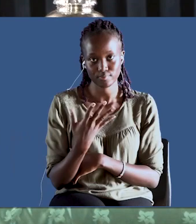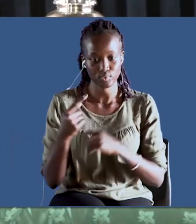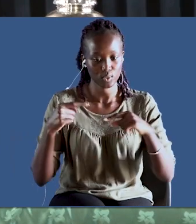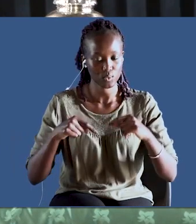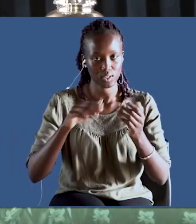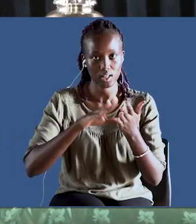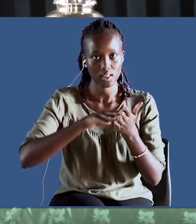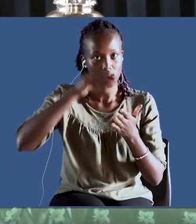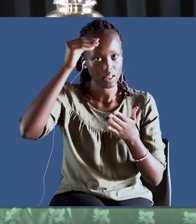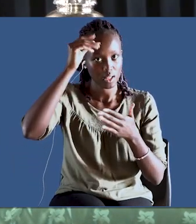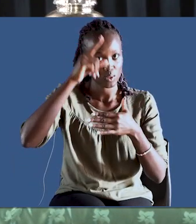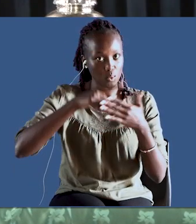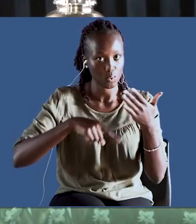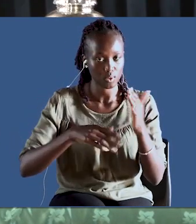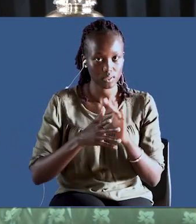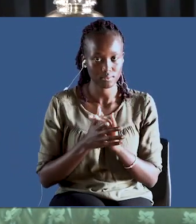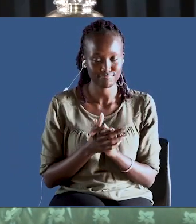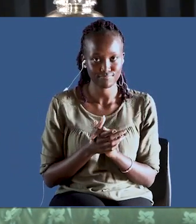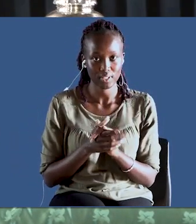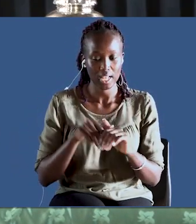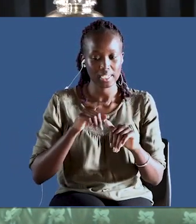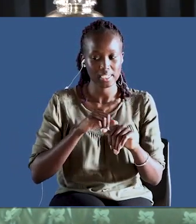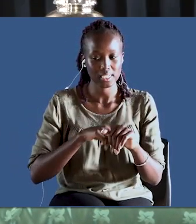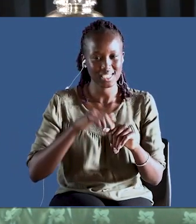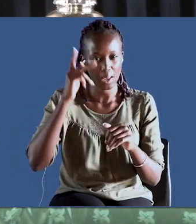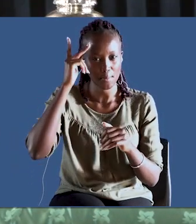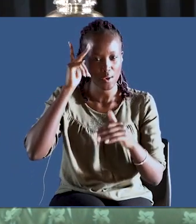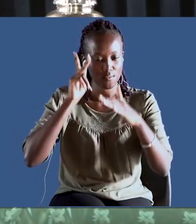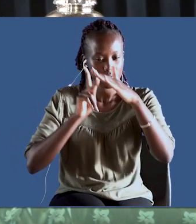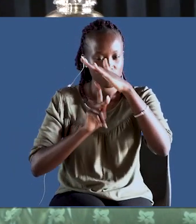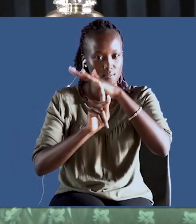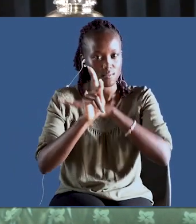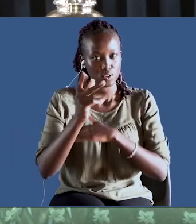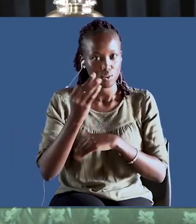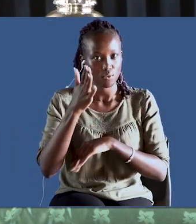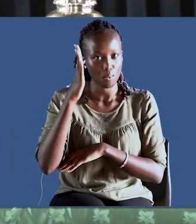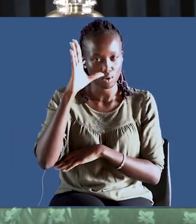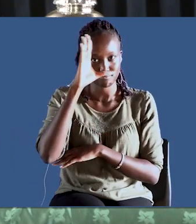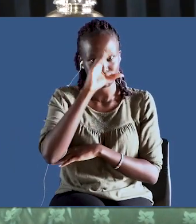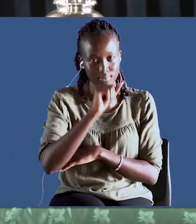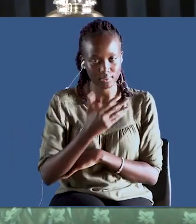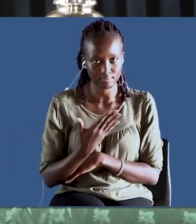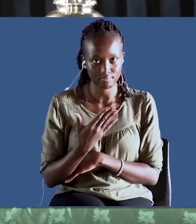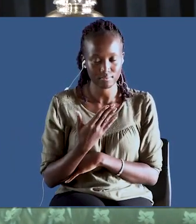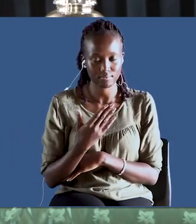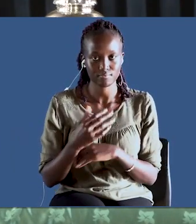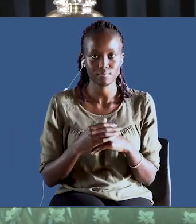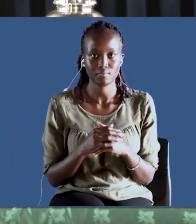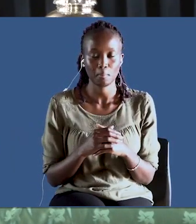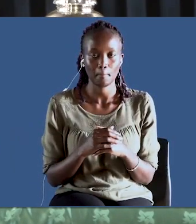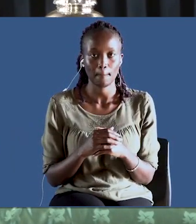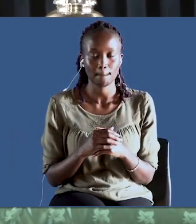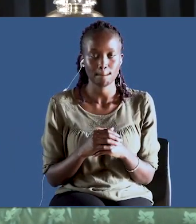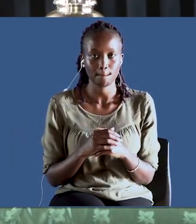reflect on the loss of divine vision under the broader theme of the failure of